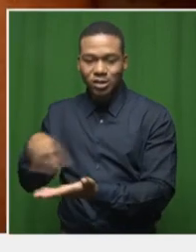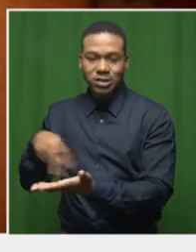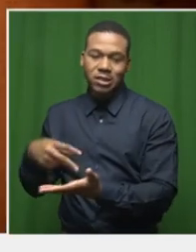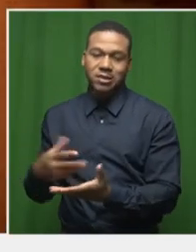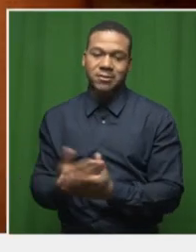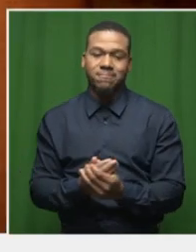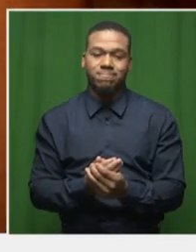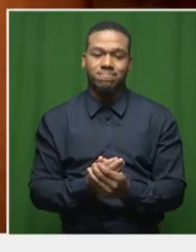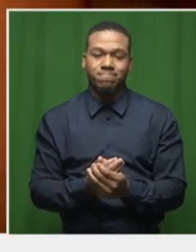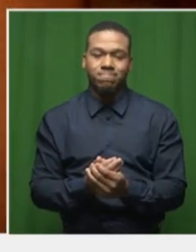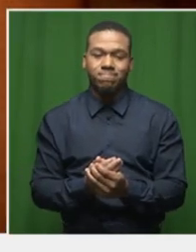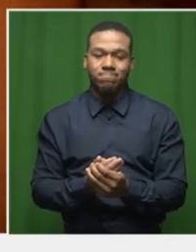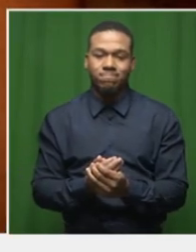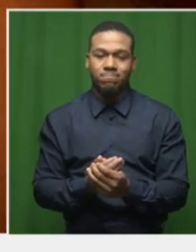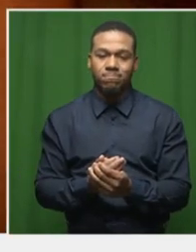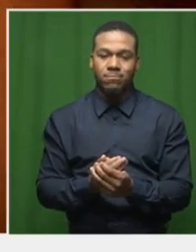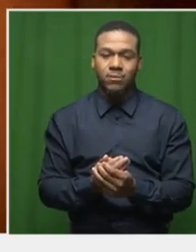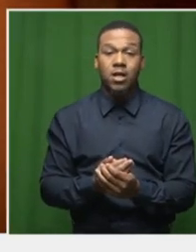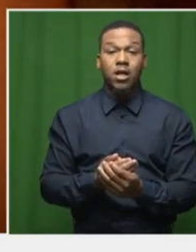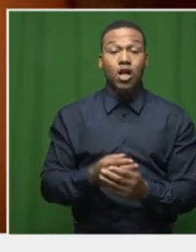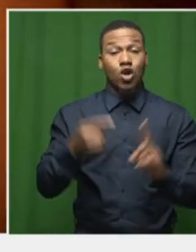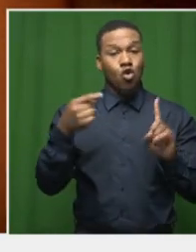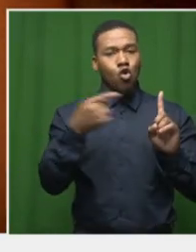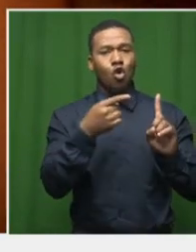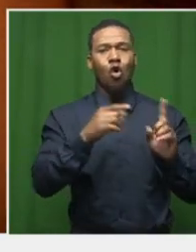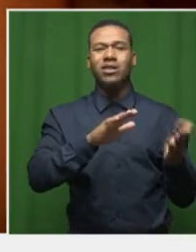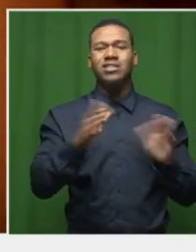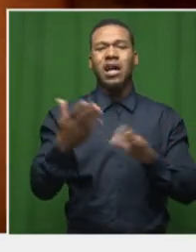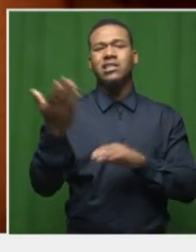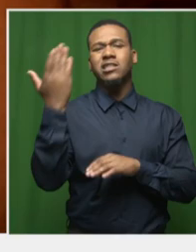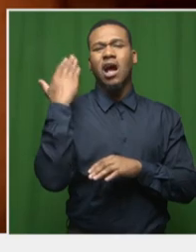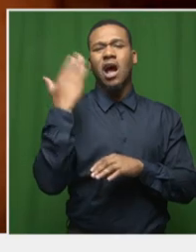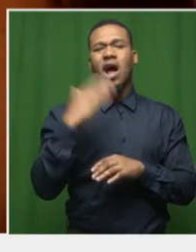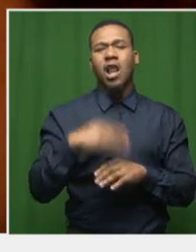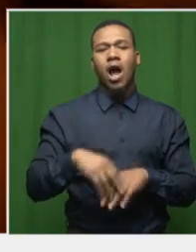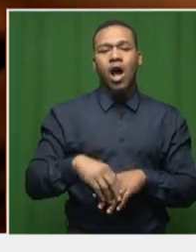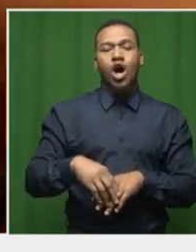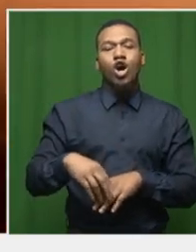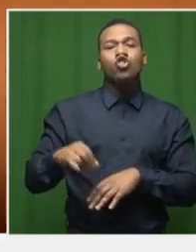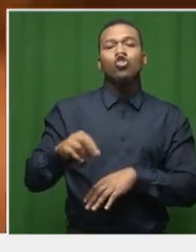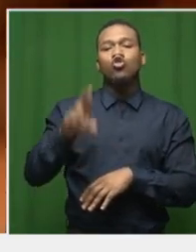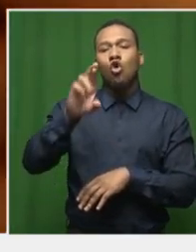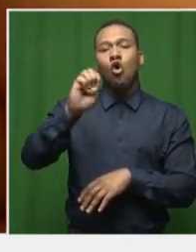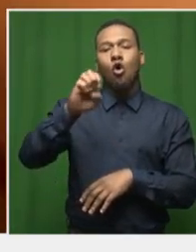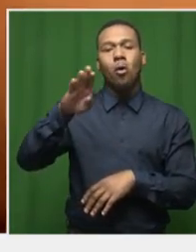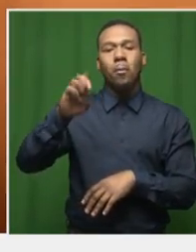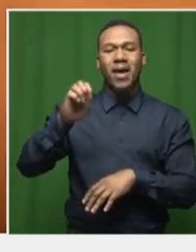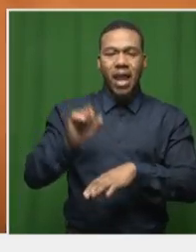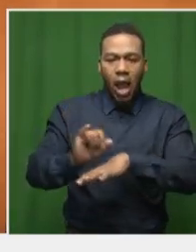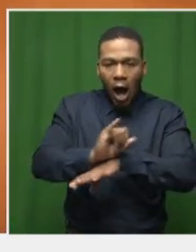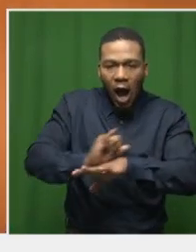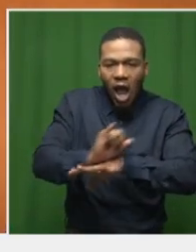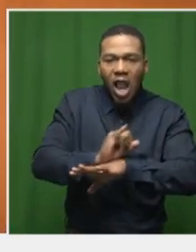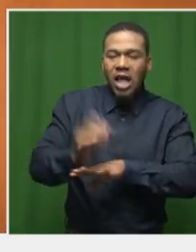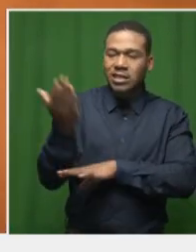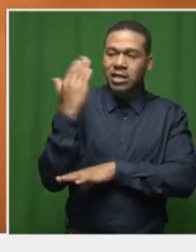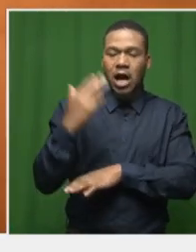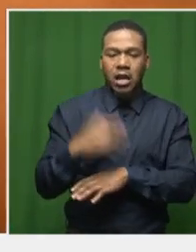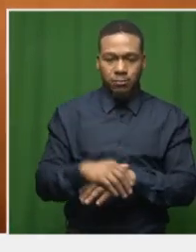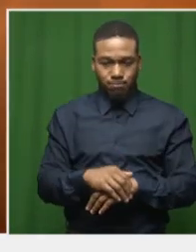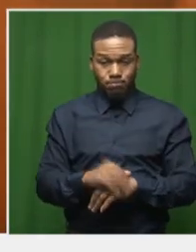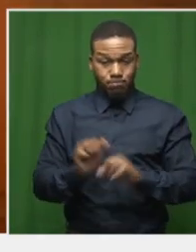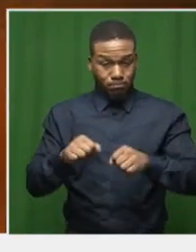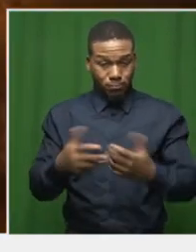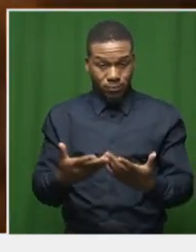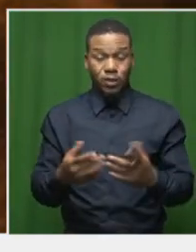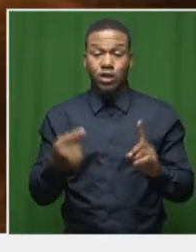ensemble. Krotoa died on Robben Island at the age of 35. It's hoped that the exhibition and renaming will help in acknowledging her part